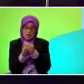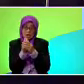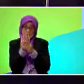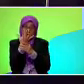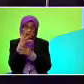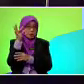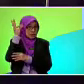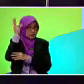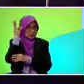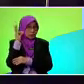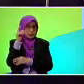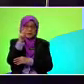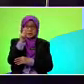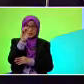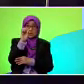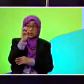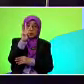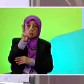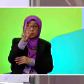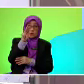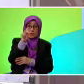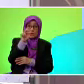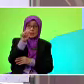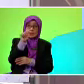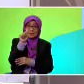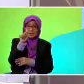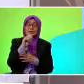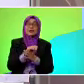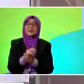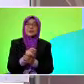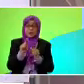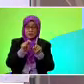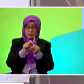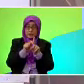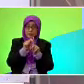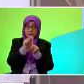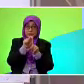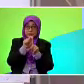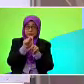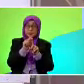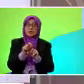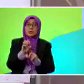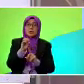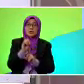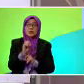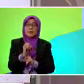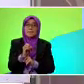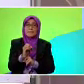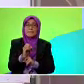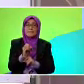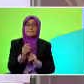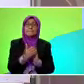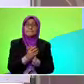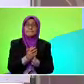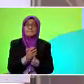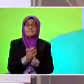toner, suitable temperature, presence of air, water and nutrient, and also suitable acidity. These are the